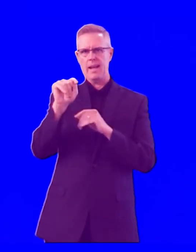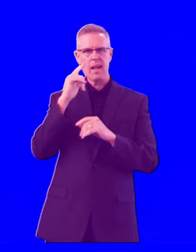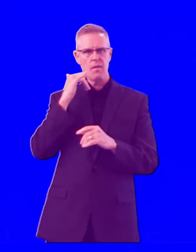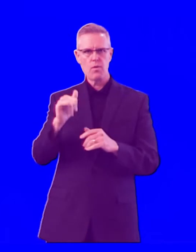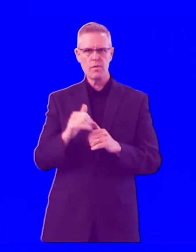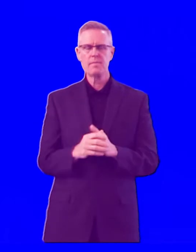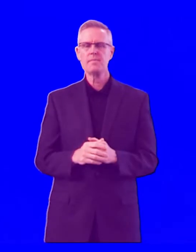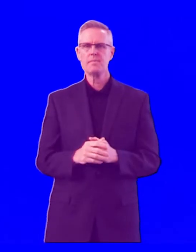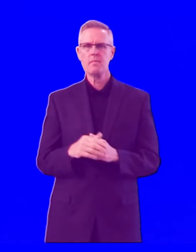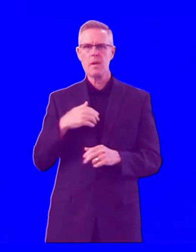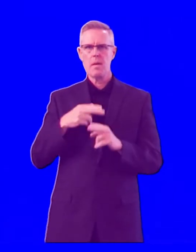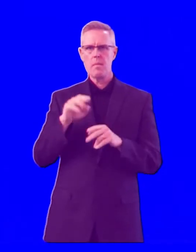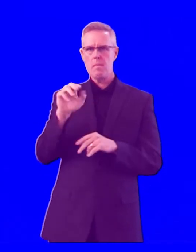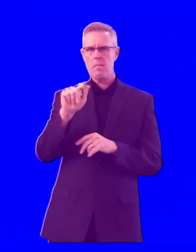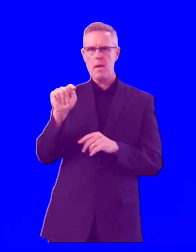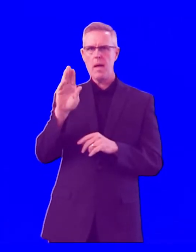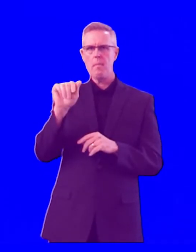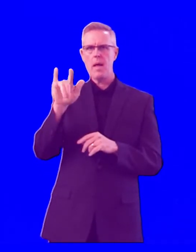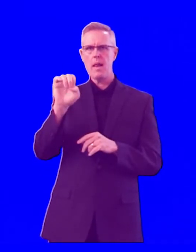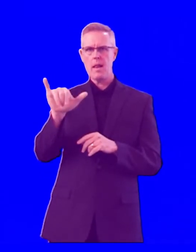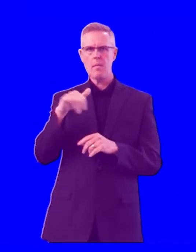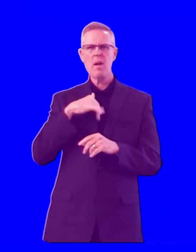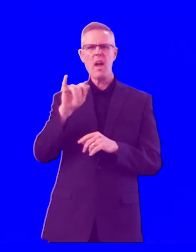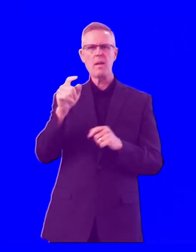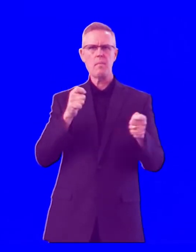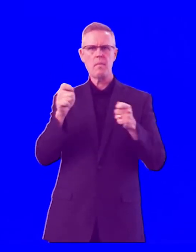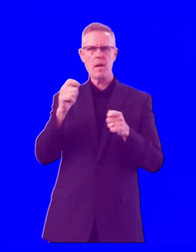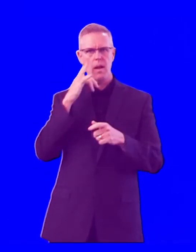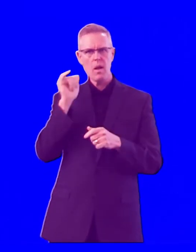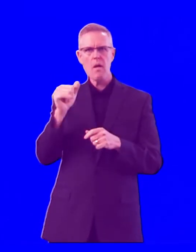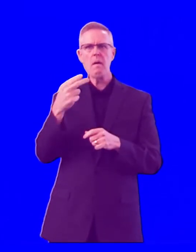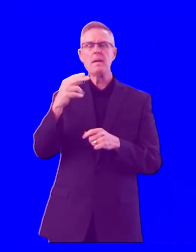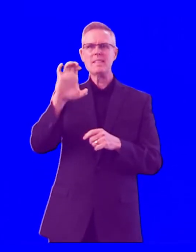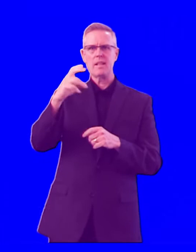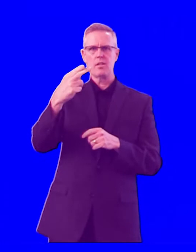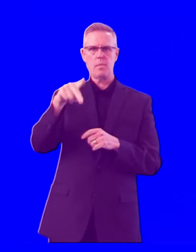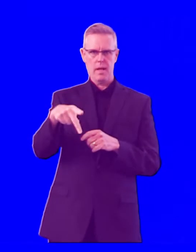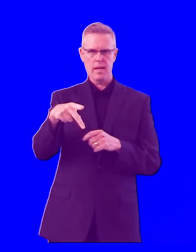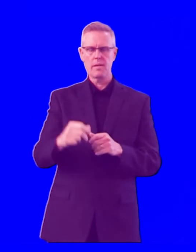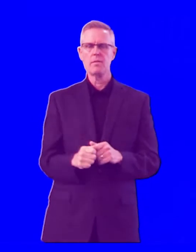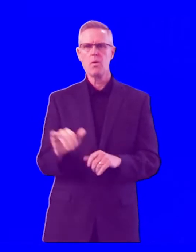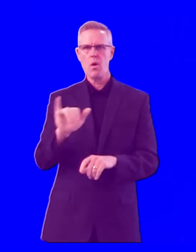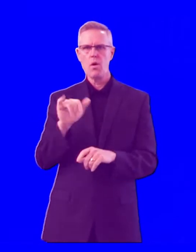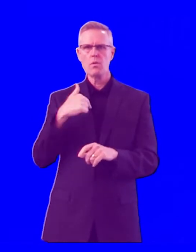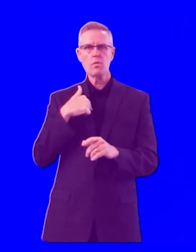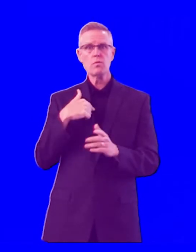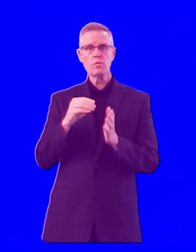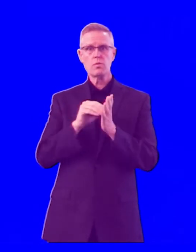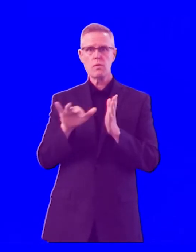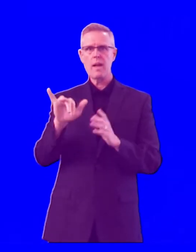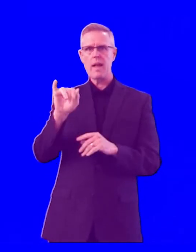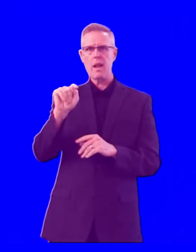IT California. My name is Matt Bailey, and I'm a IT manager for the California Highway Patrol. Also,